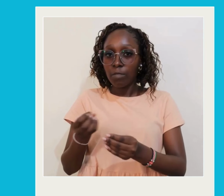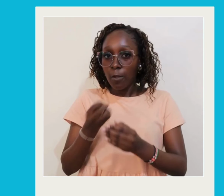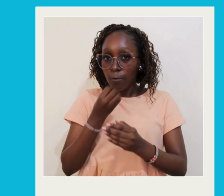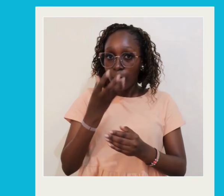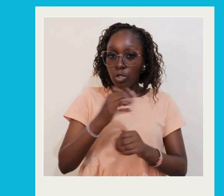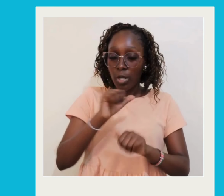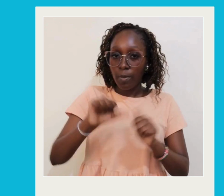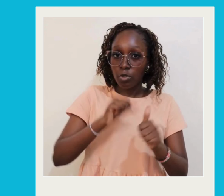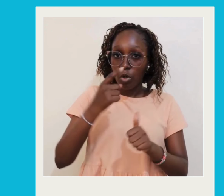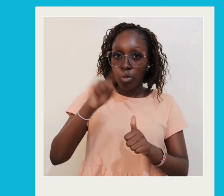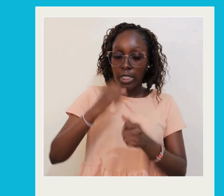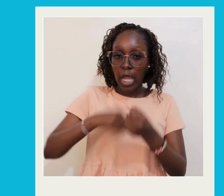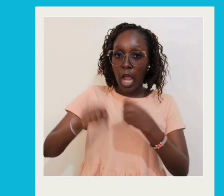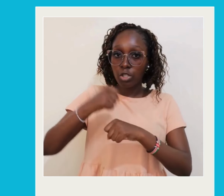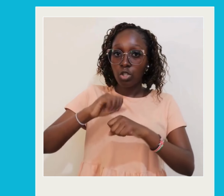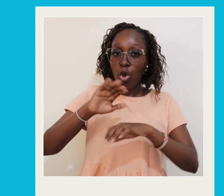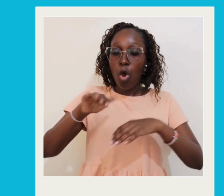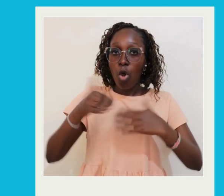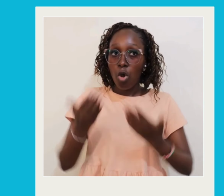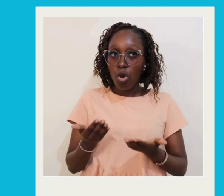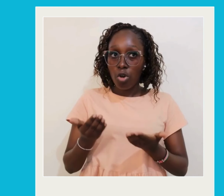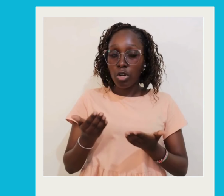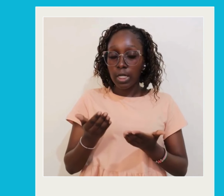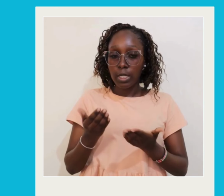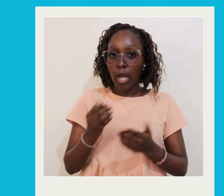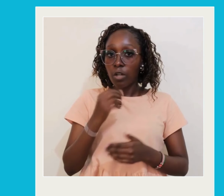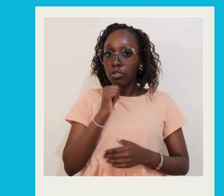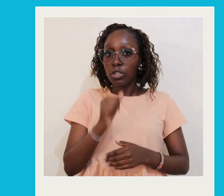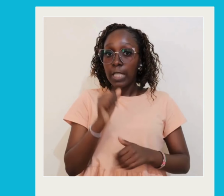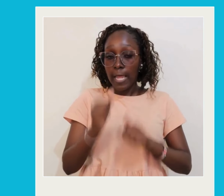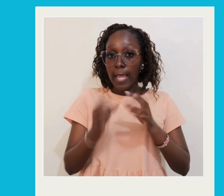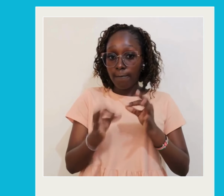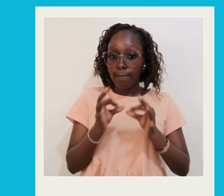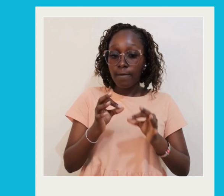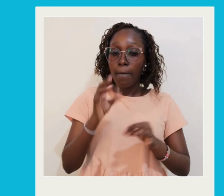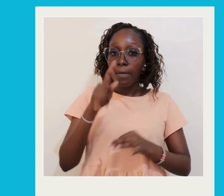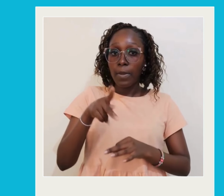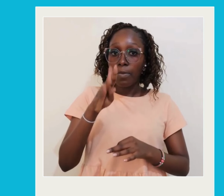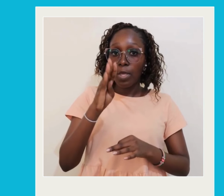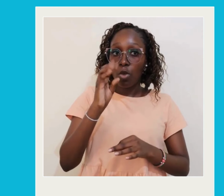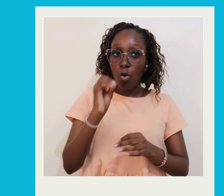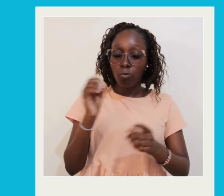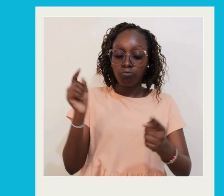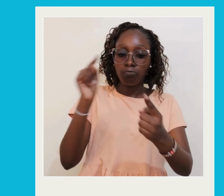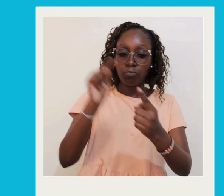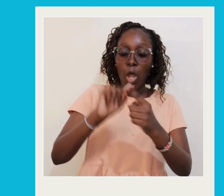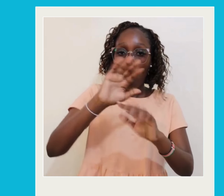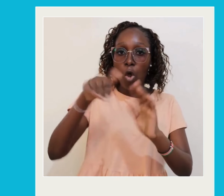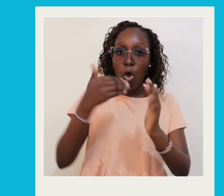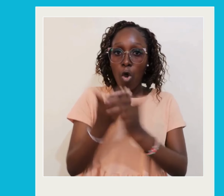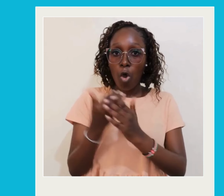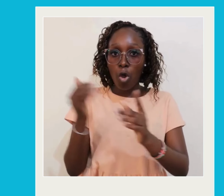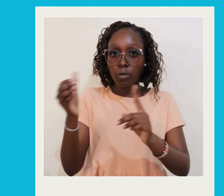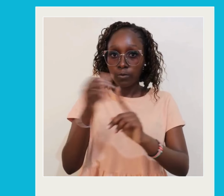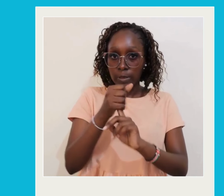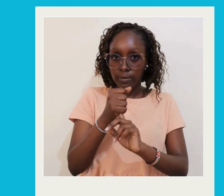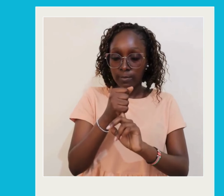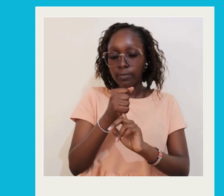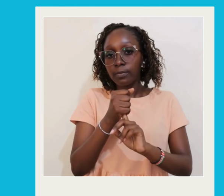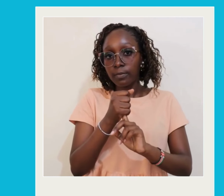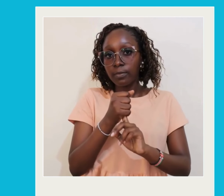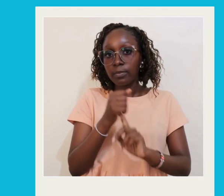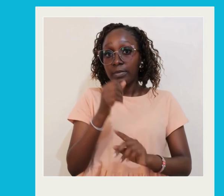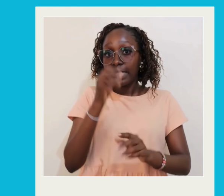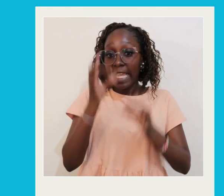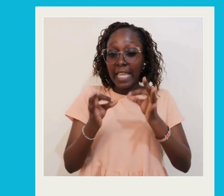The PBO Regulatory Authority may issue a notice for corrective action or explanations